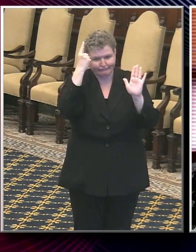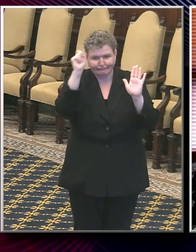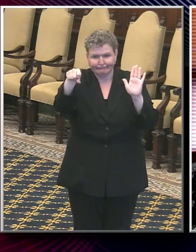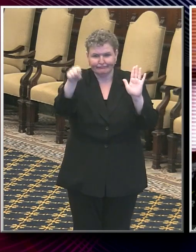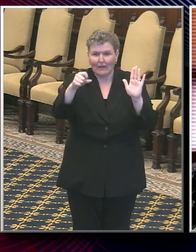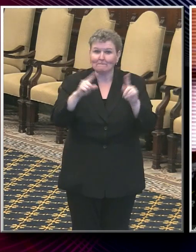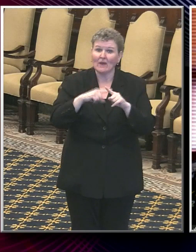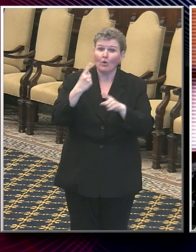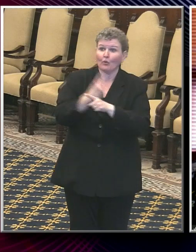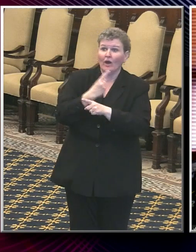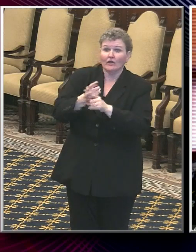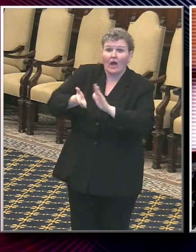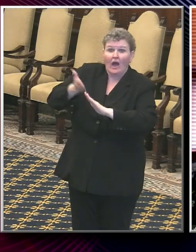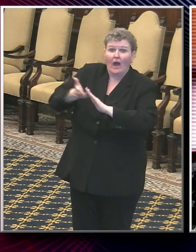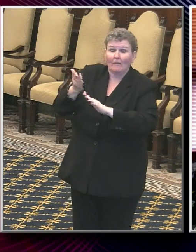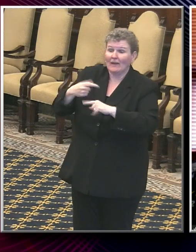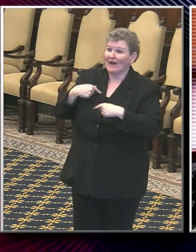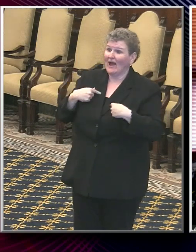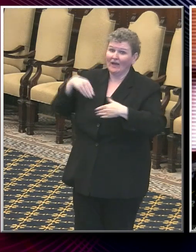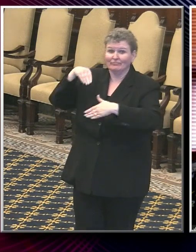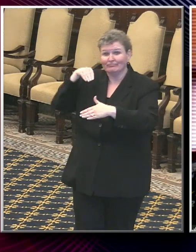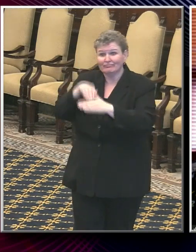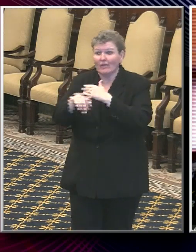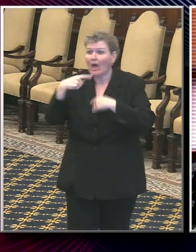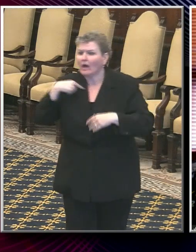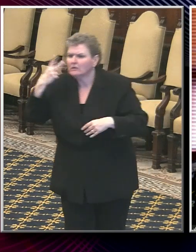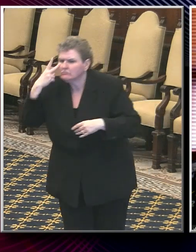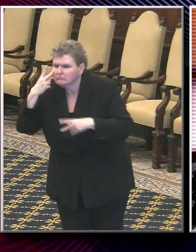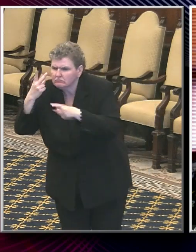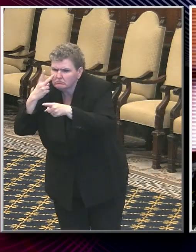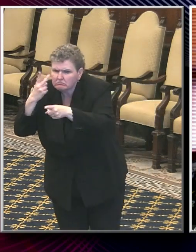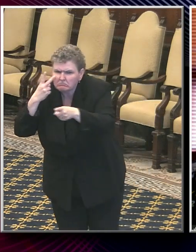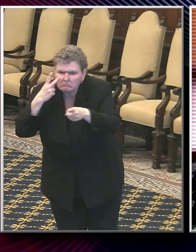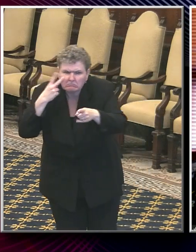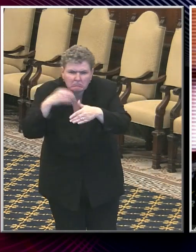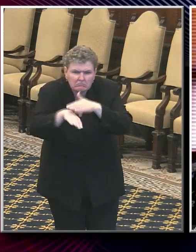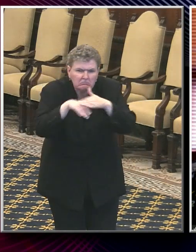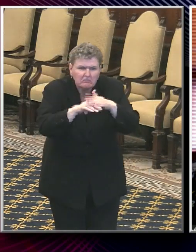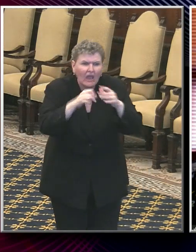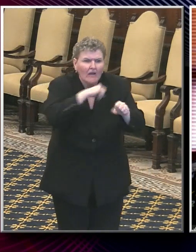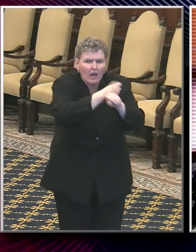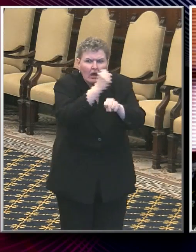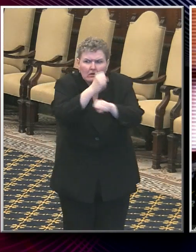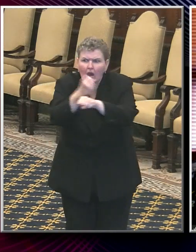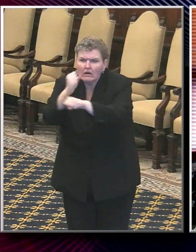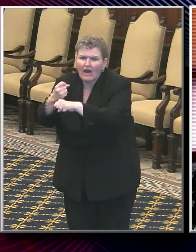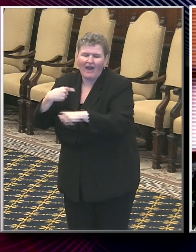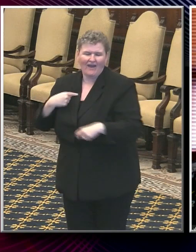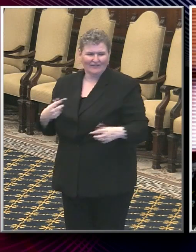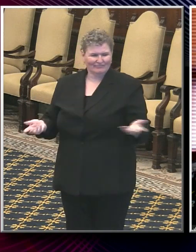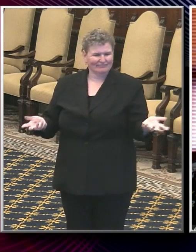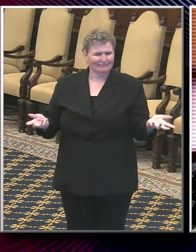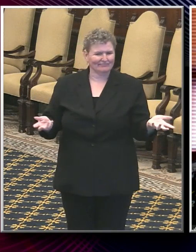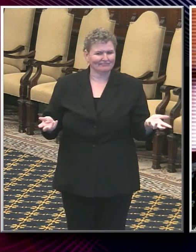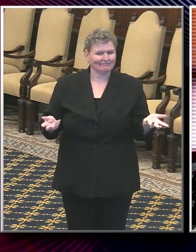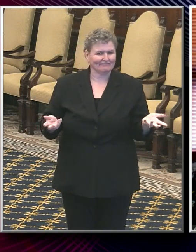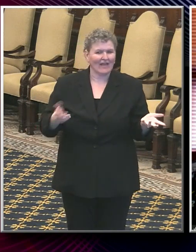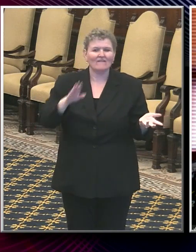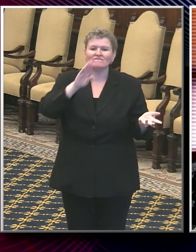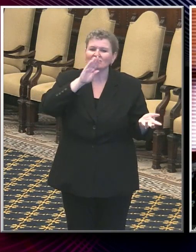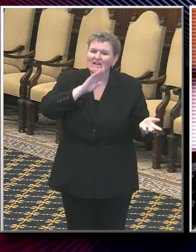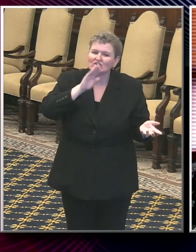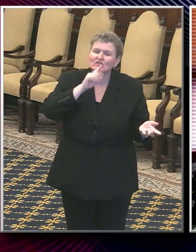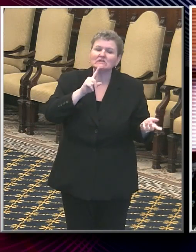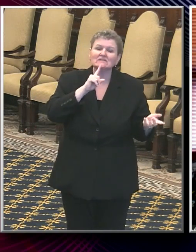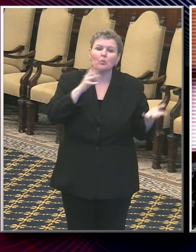people's homes to determine whether or not their firearm was secure. I mean, the frustration with a lot of these homicides are about a third of these